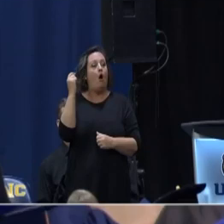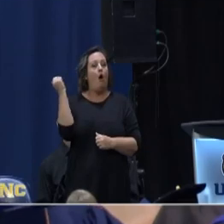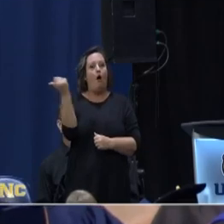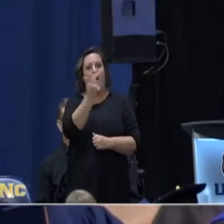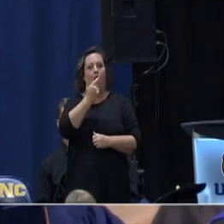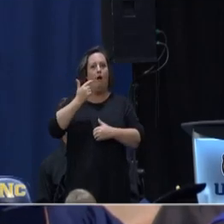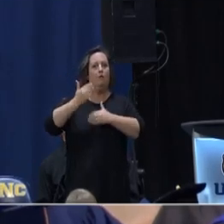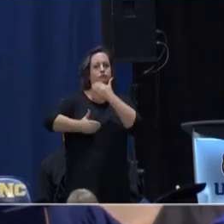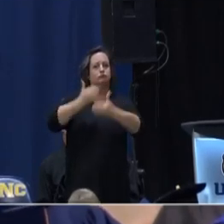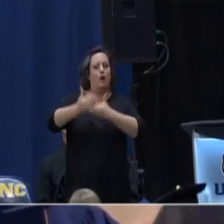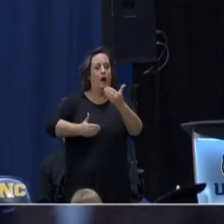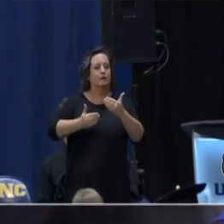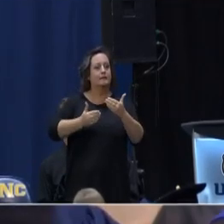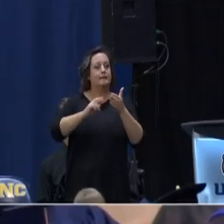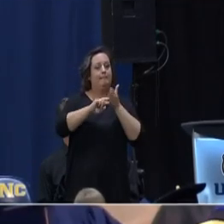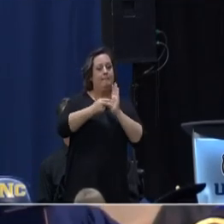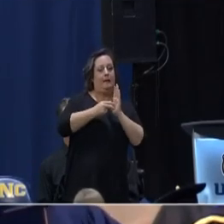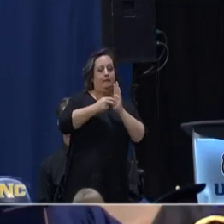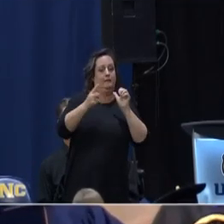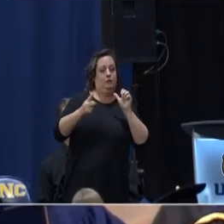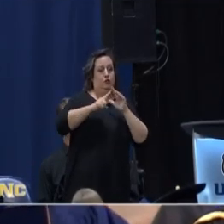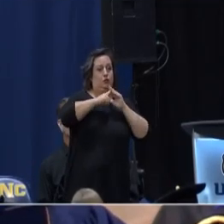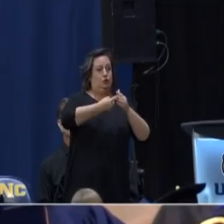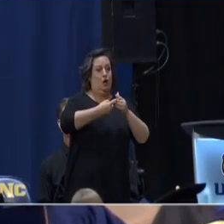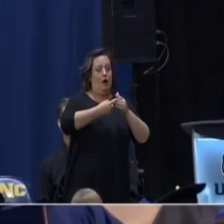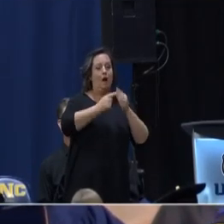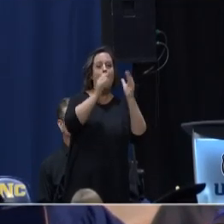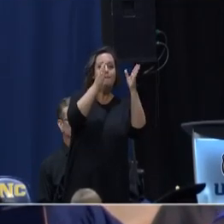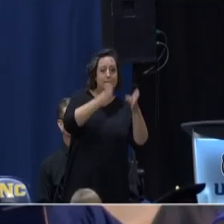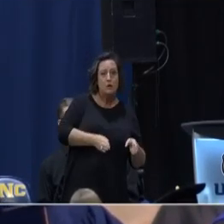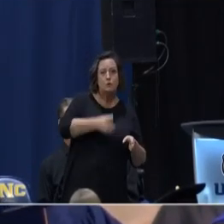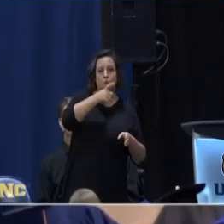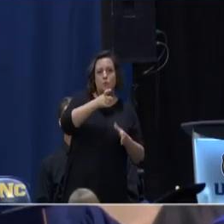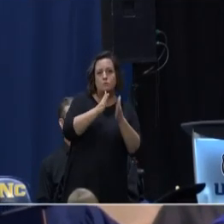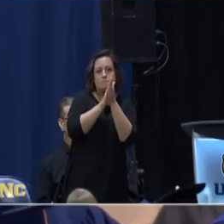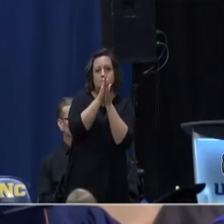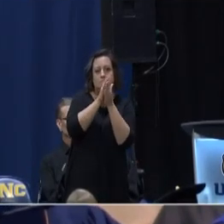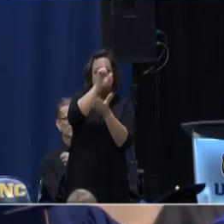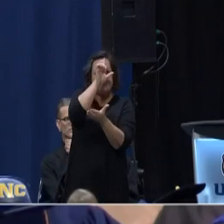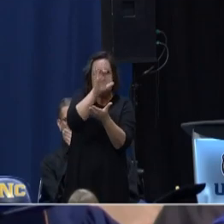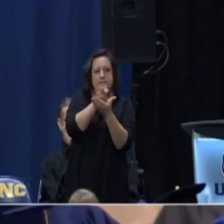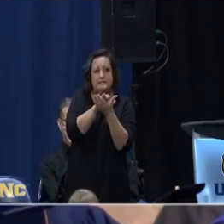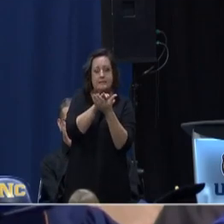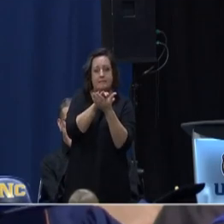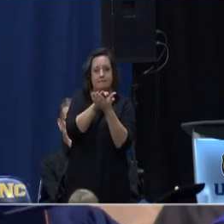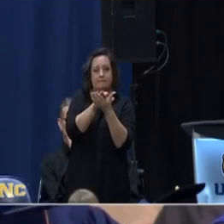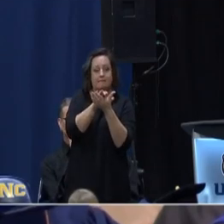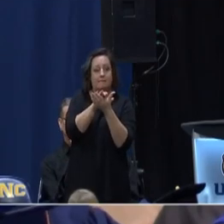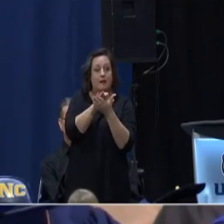believed passionately in something and someone who believed passionately in that person.